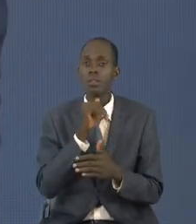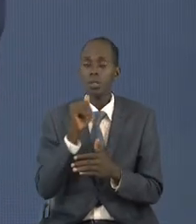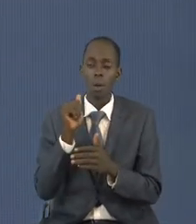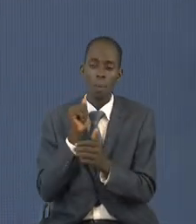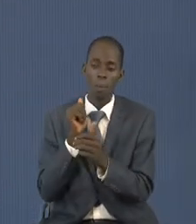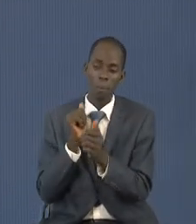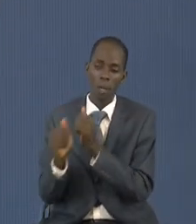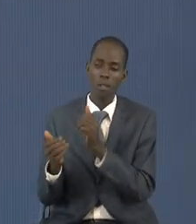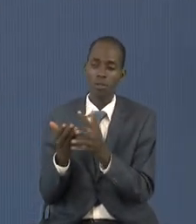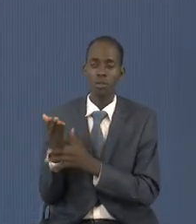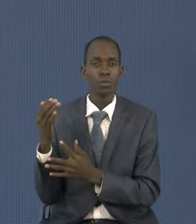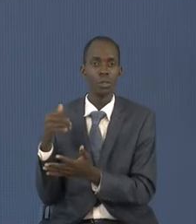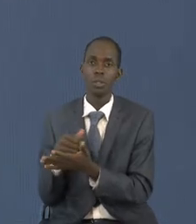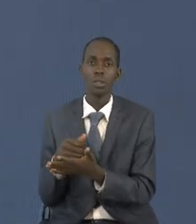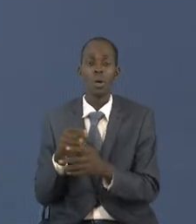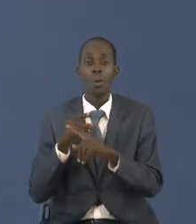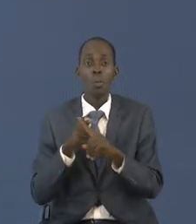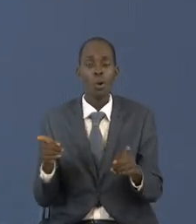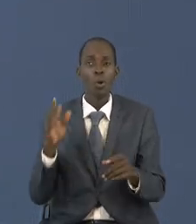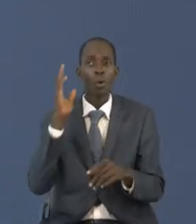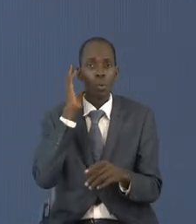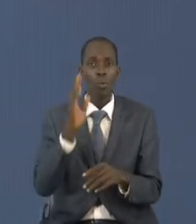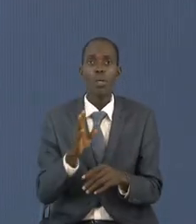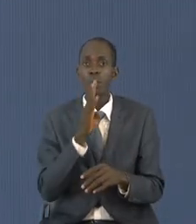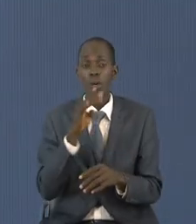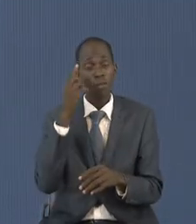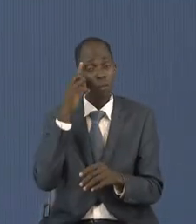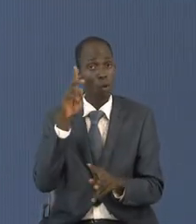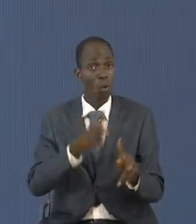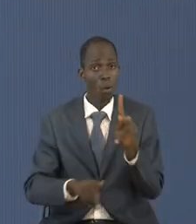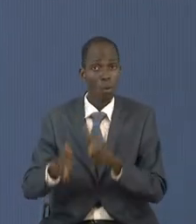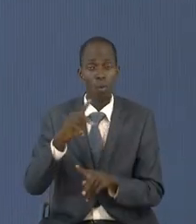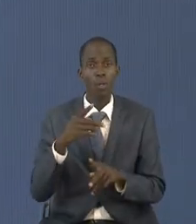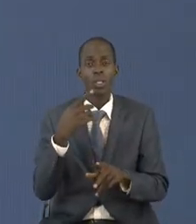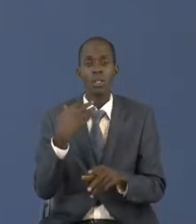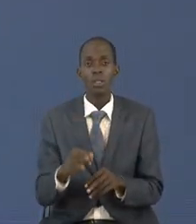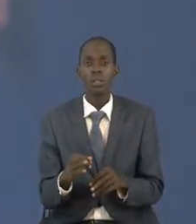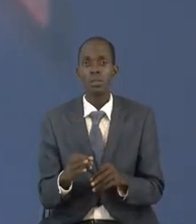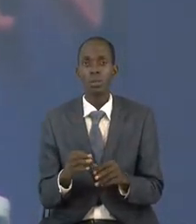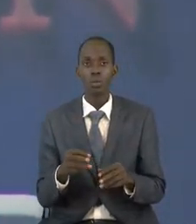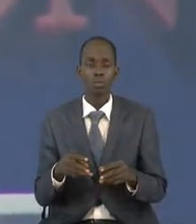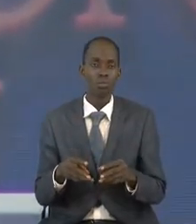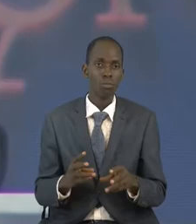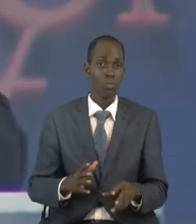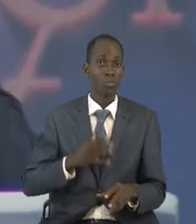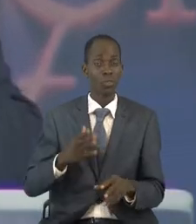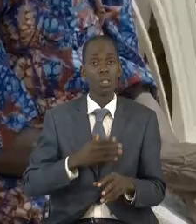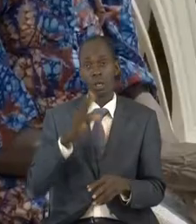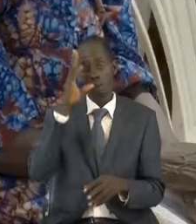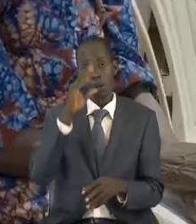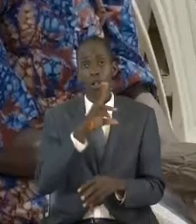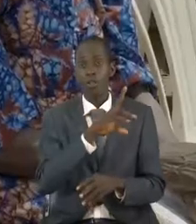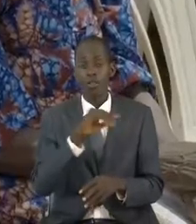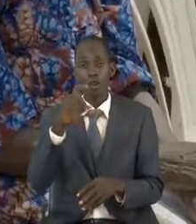it, but it shall be for those the wayfaring men, the fools shall